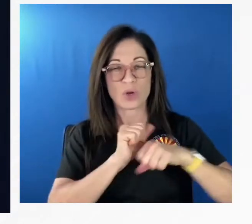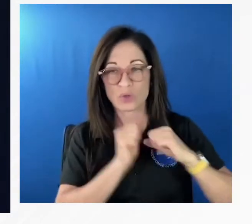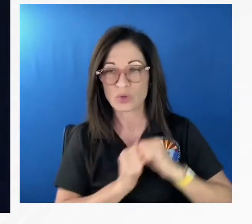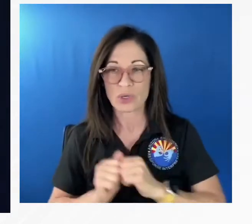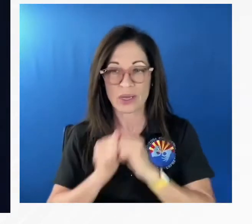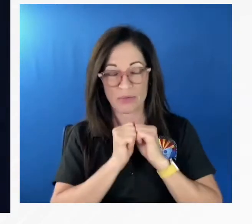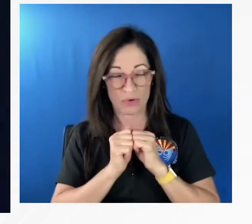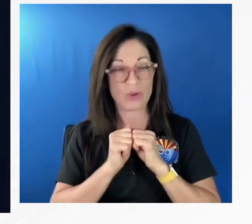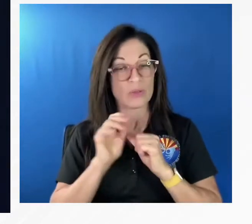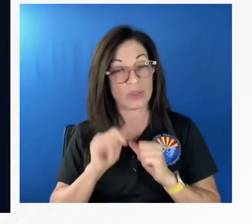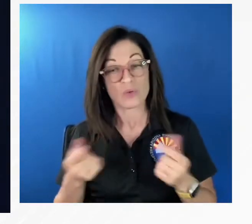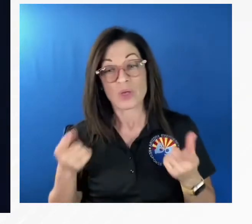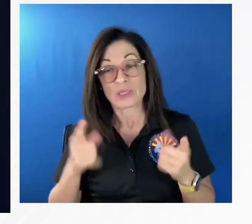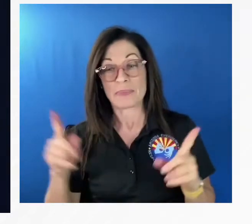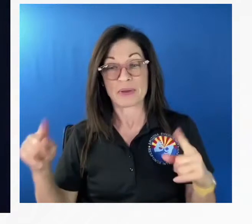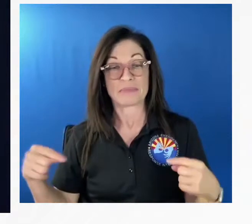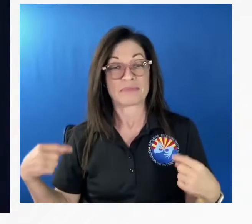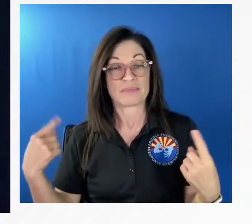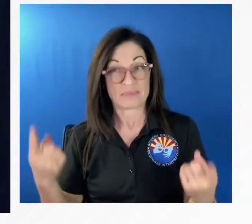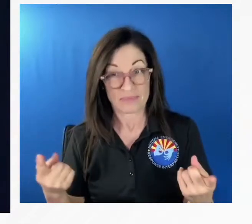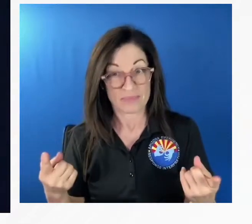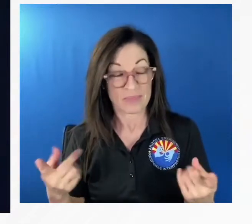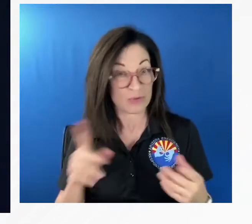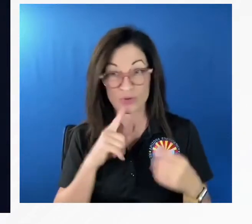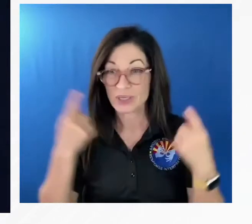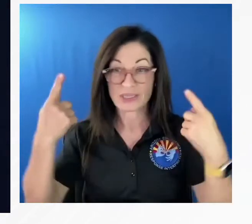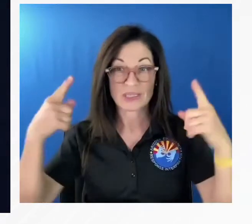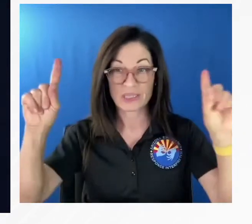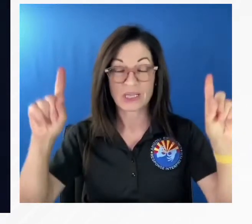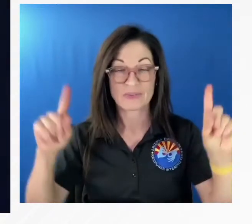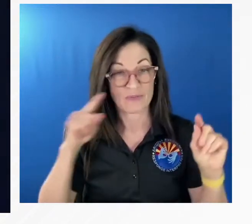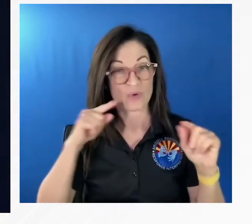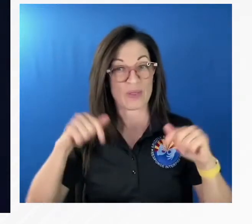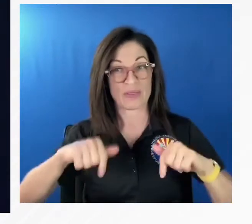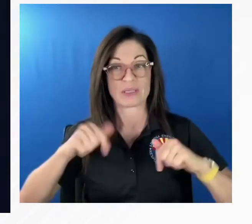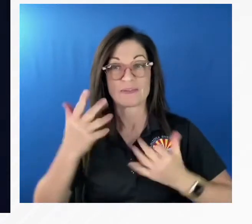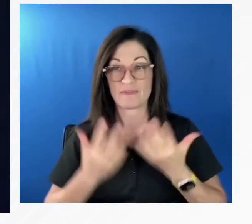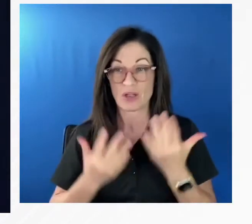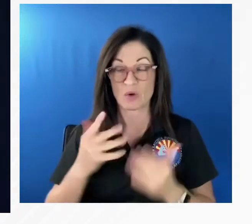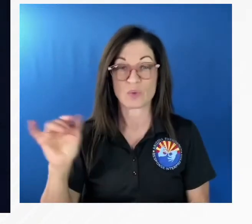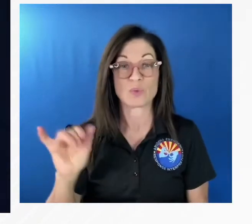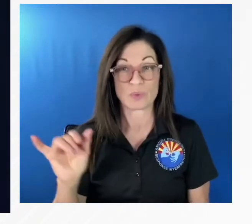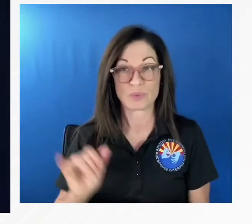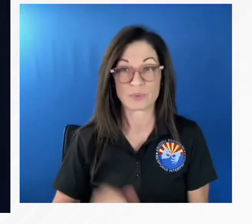been a great success on this fire as well.